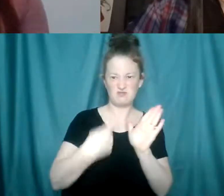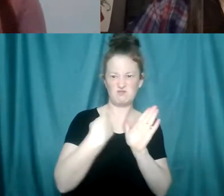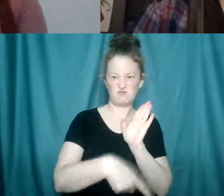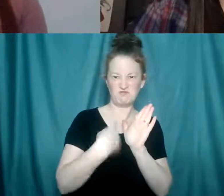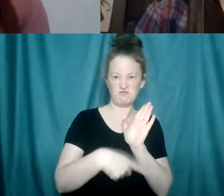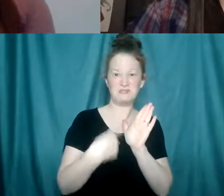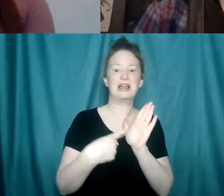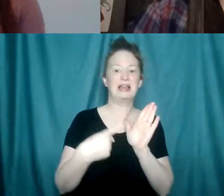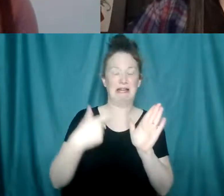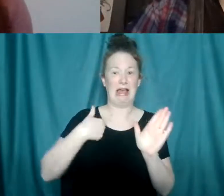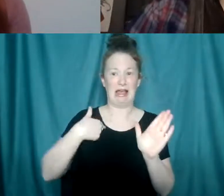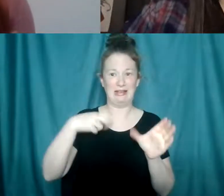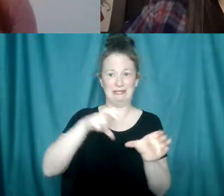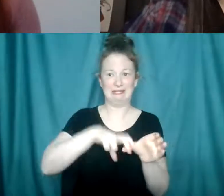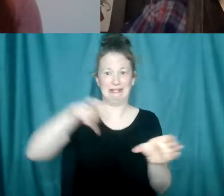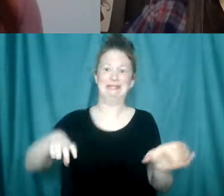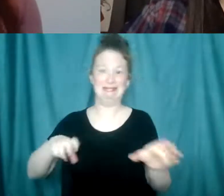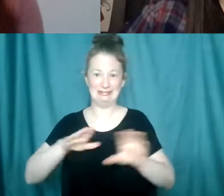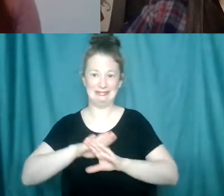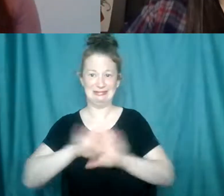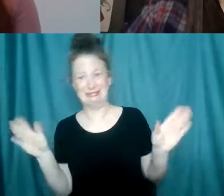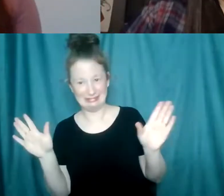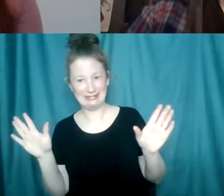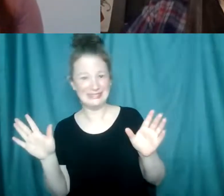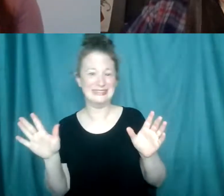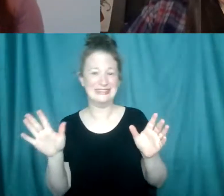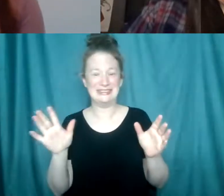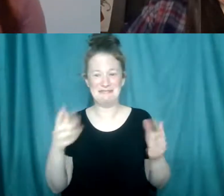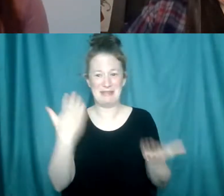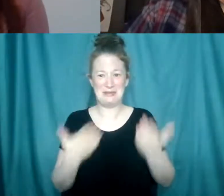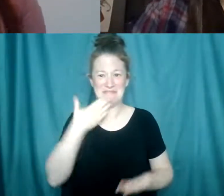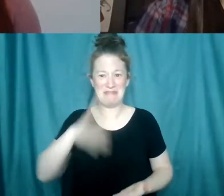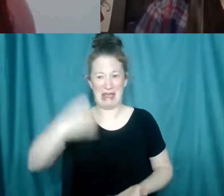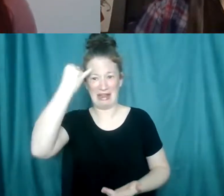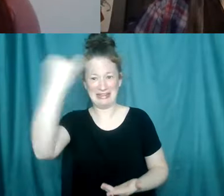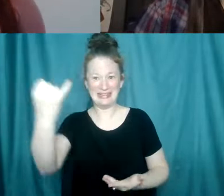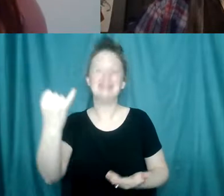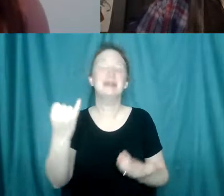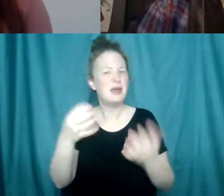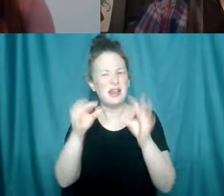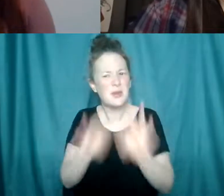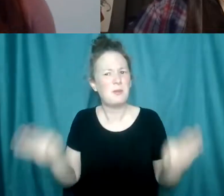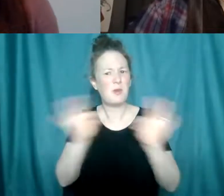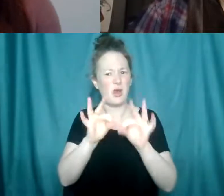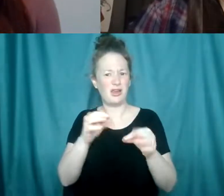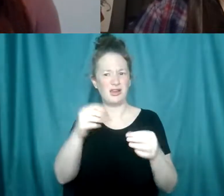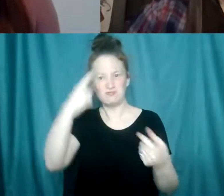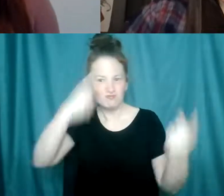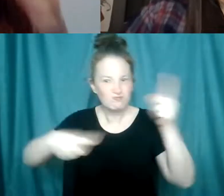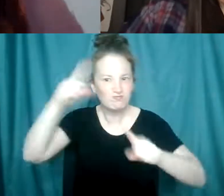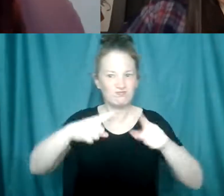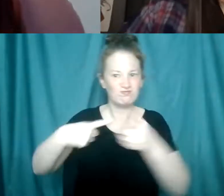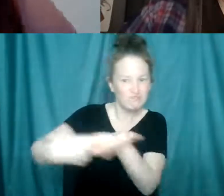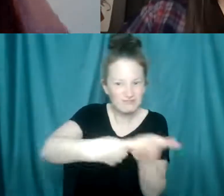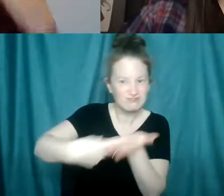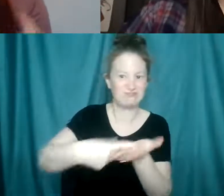jump off board. Either way, it's really great. And really great to have everybody here. Should I